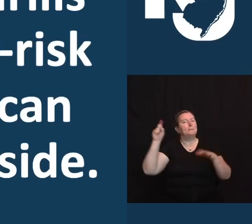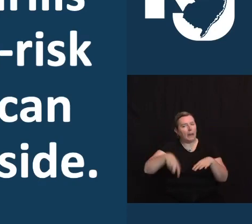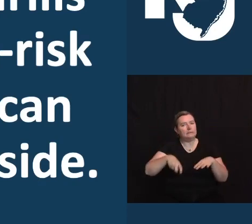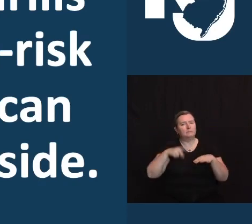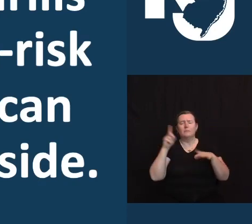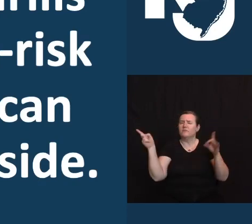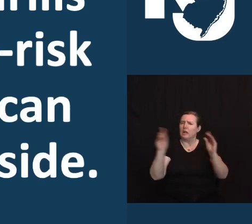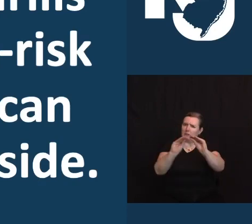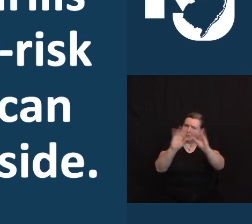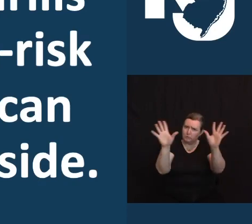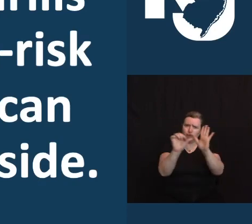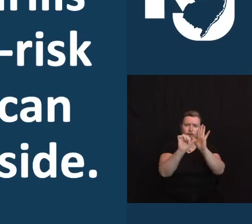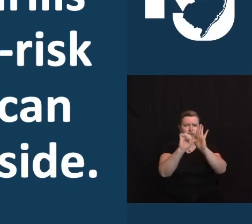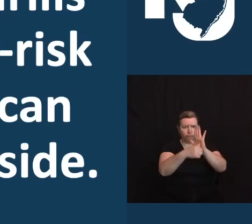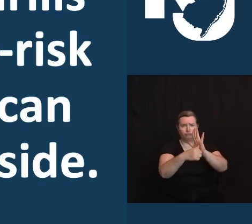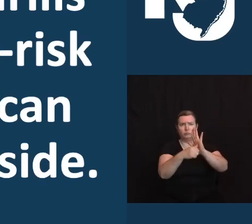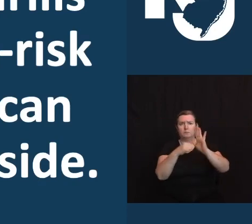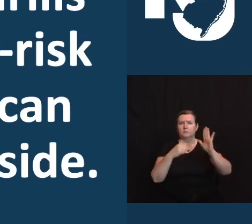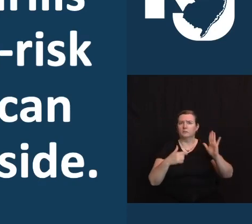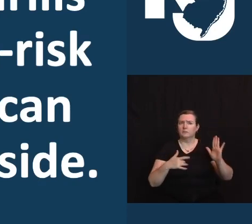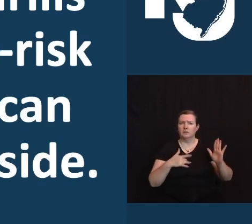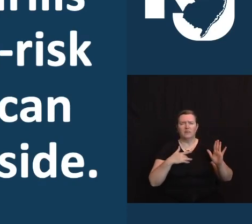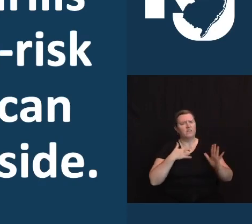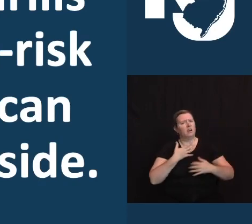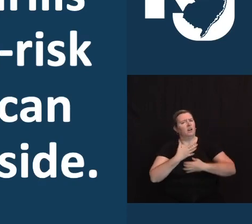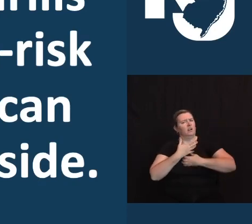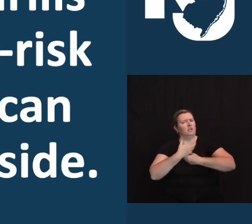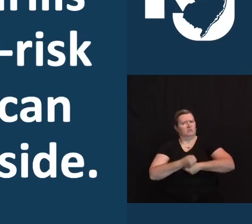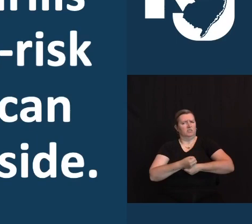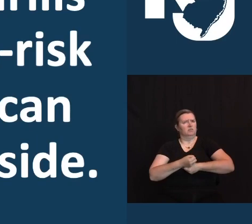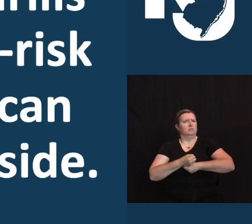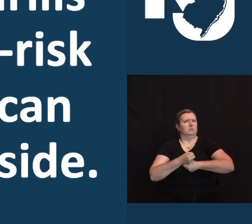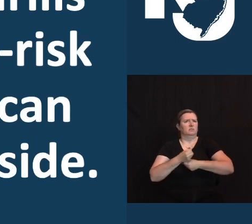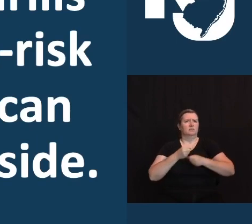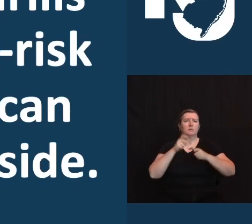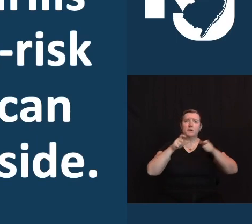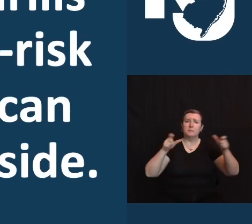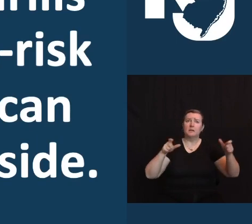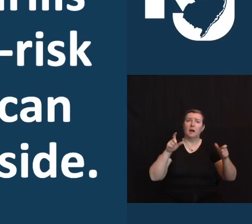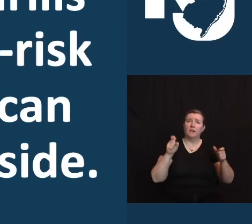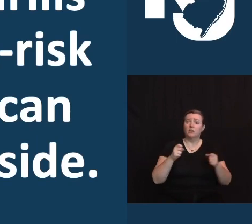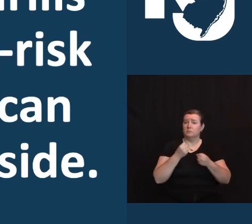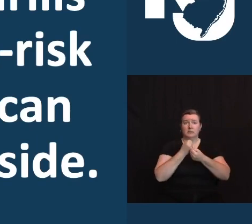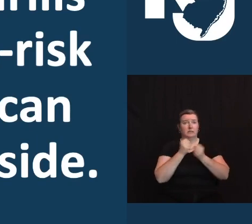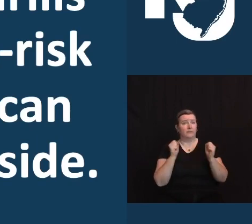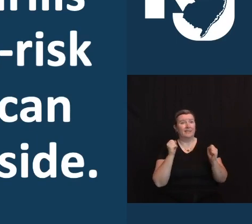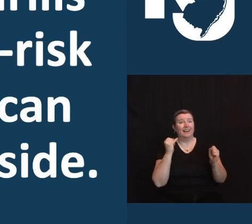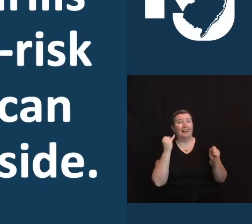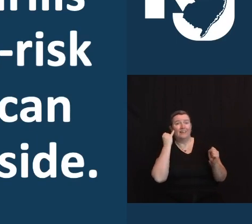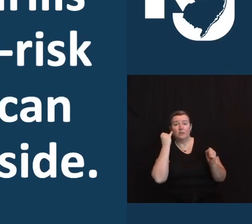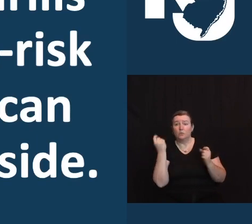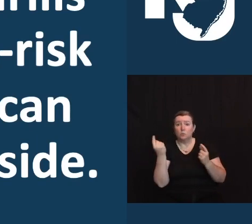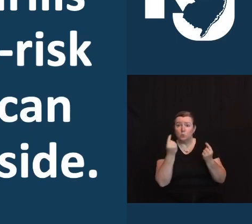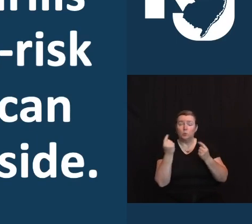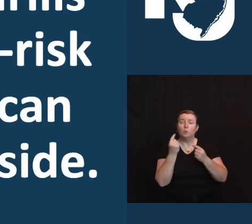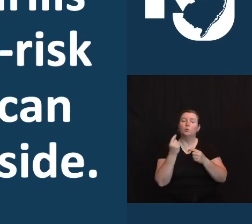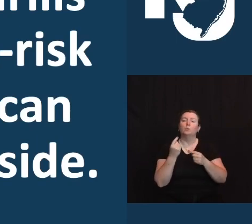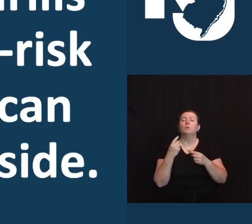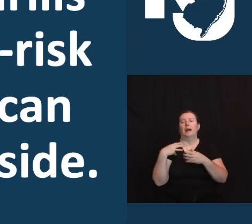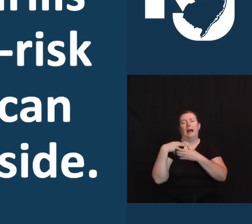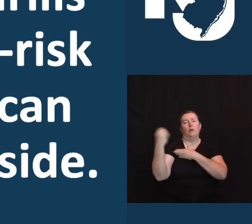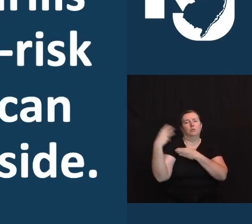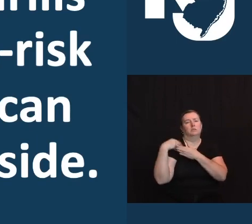that we have greater confidence in the ability to keep residents safe when activities are conducted outside, whether that